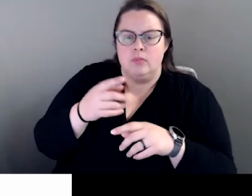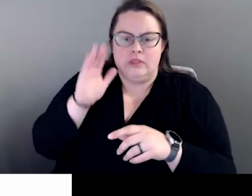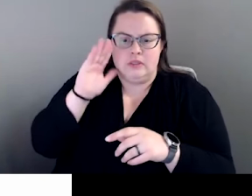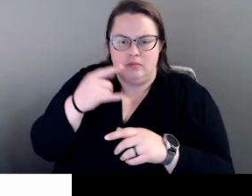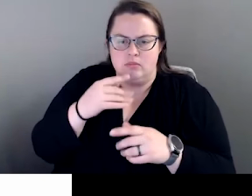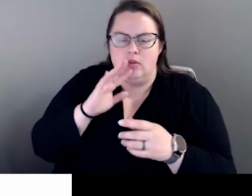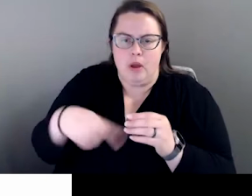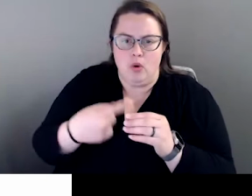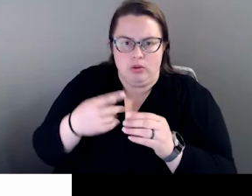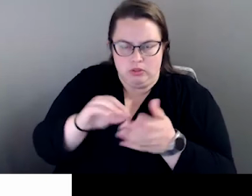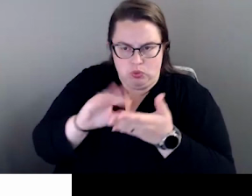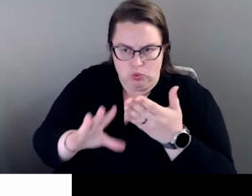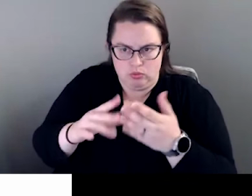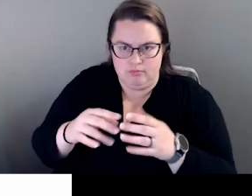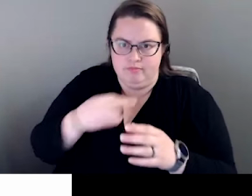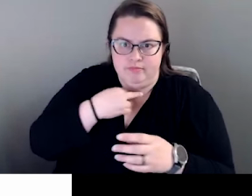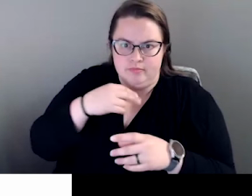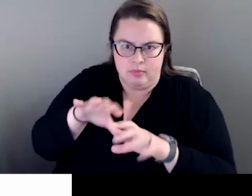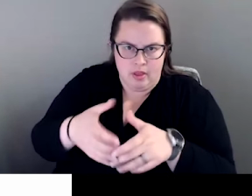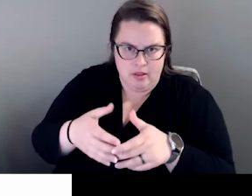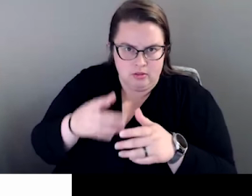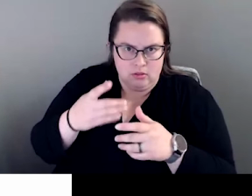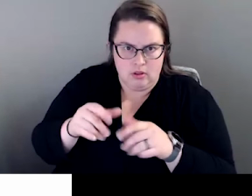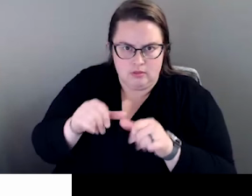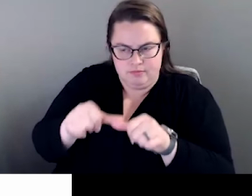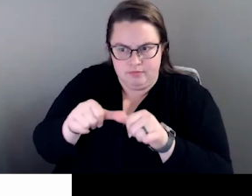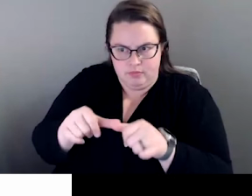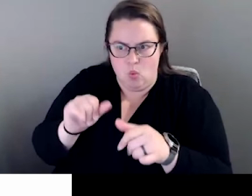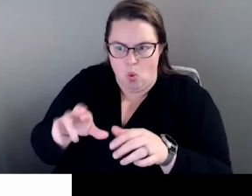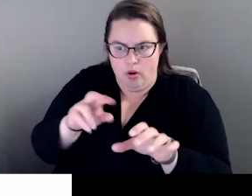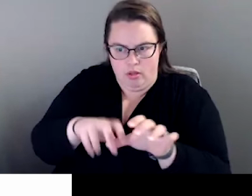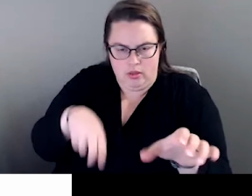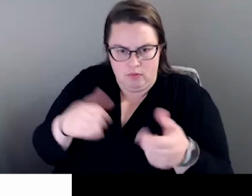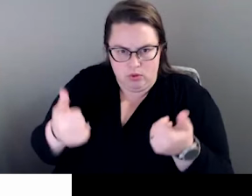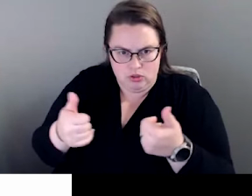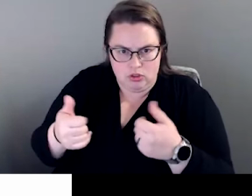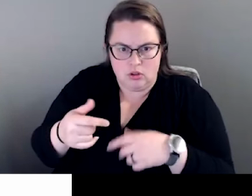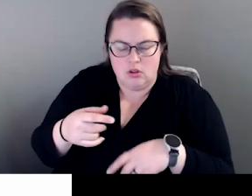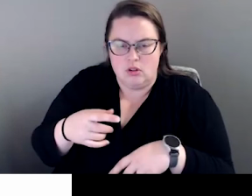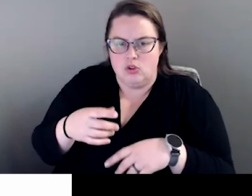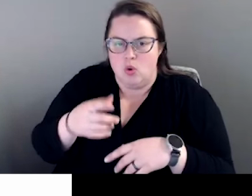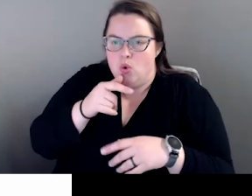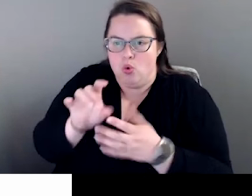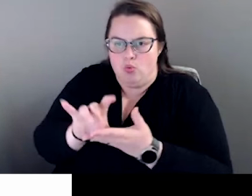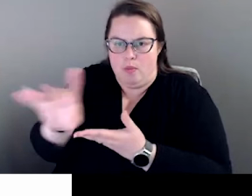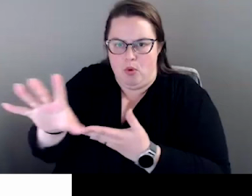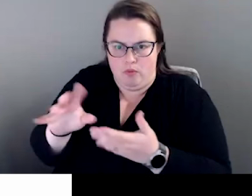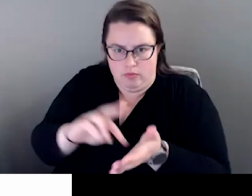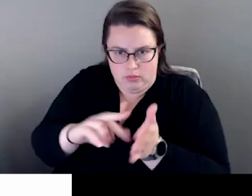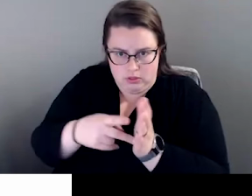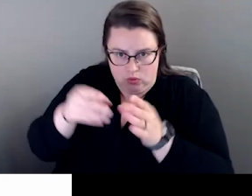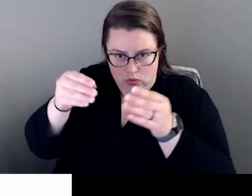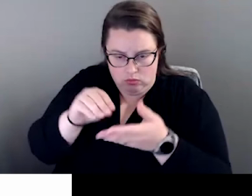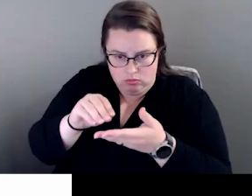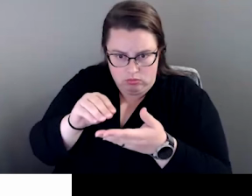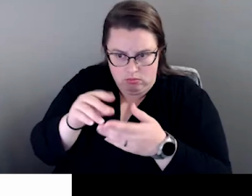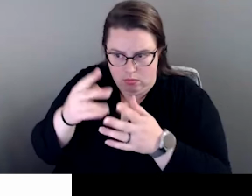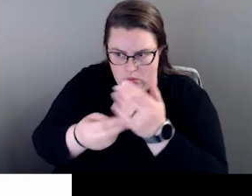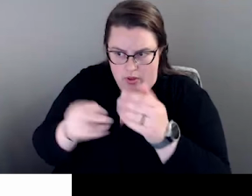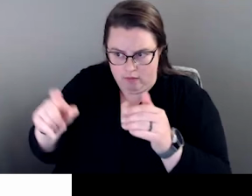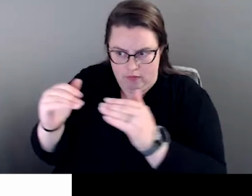is, who do you remove? Because at this point, everybody deserves fair hearing, right? Yeah. I mean, that's what you do, you talk to those, Mhm. to both